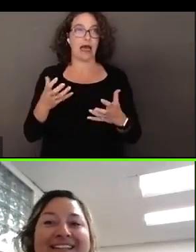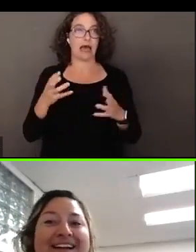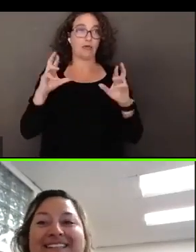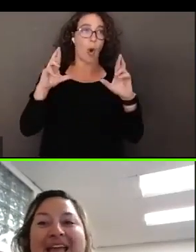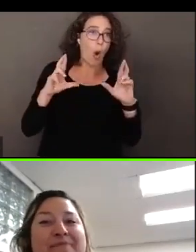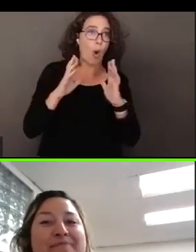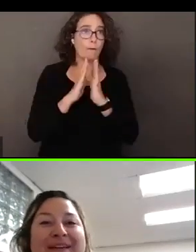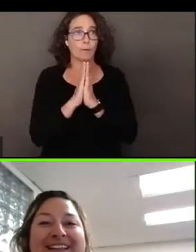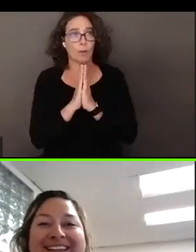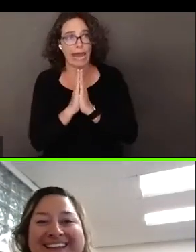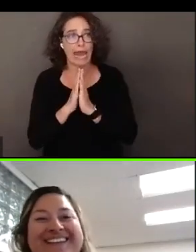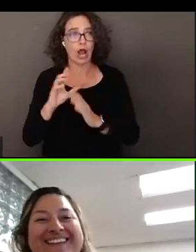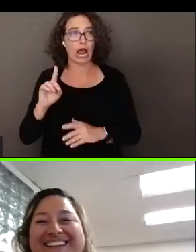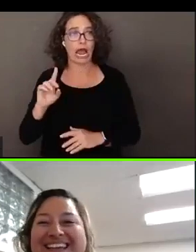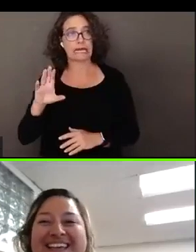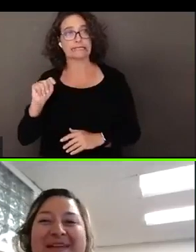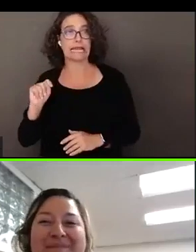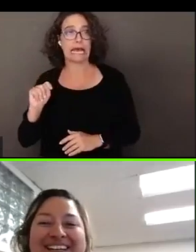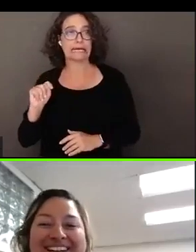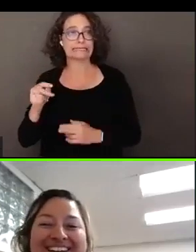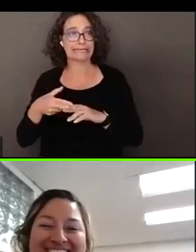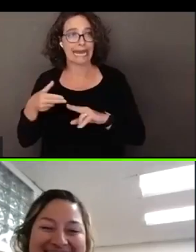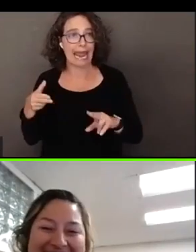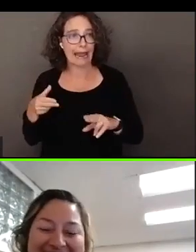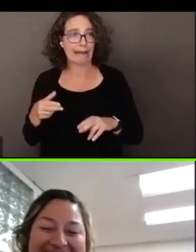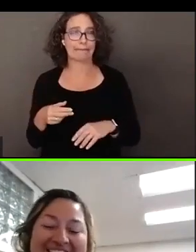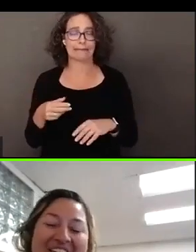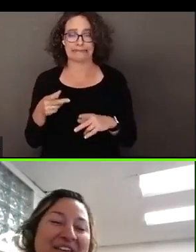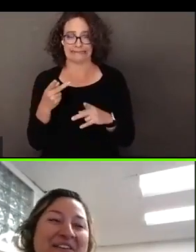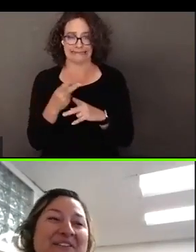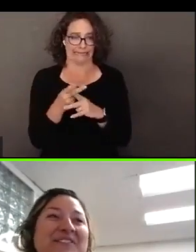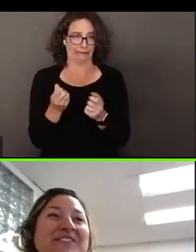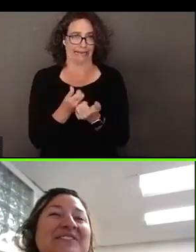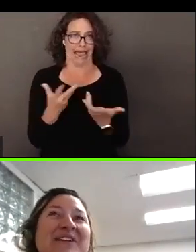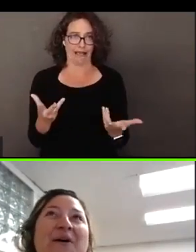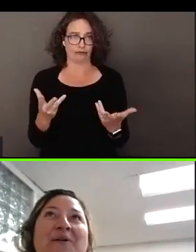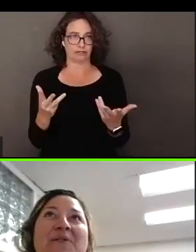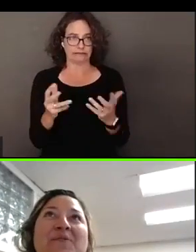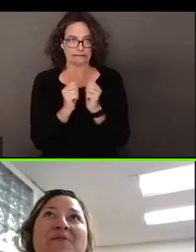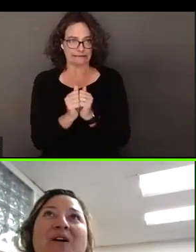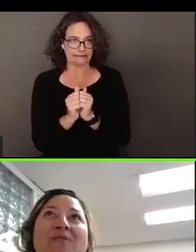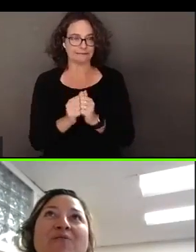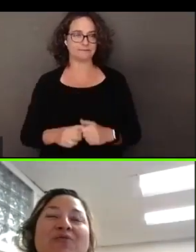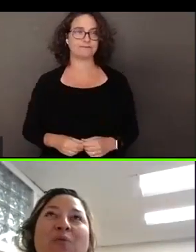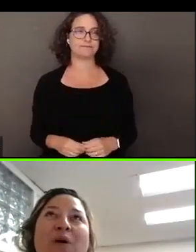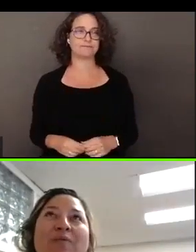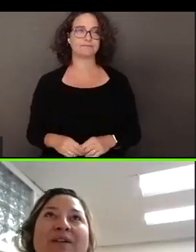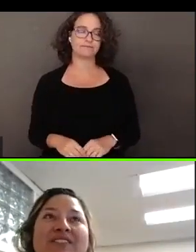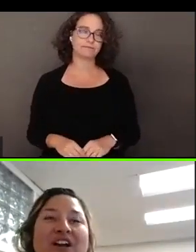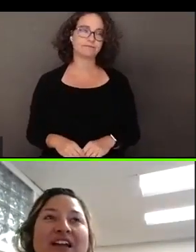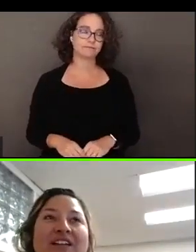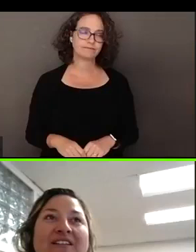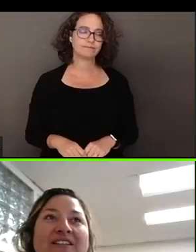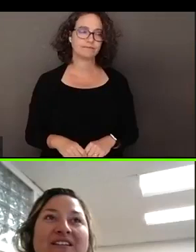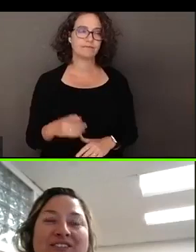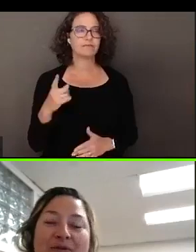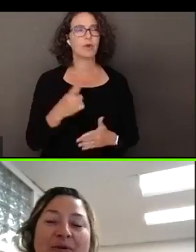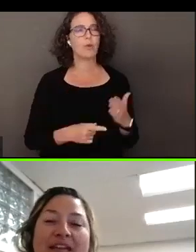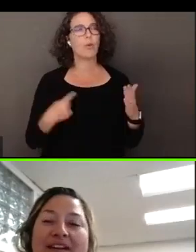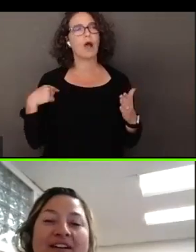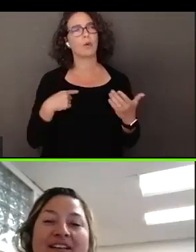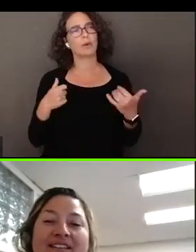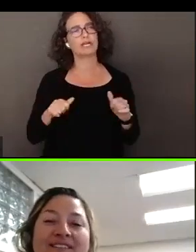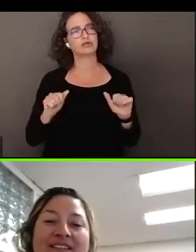prayer and duct tape and keeping it all together. So what we try and